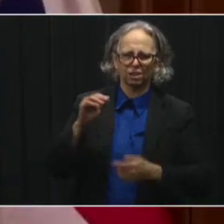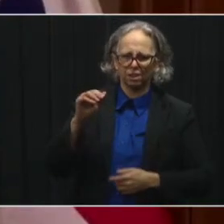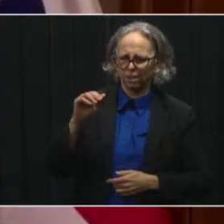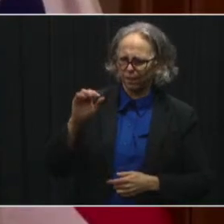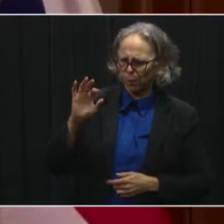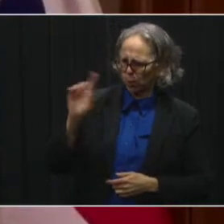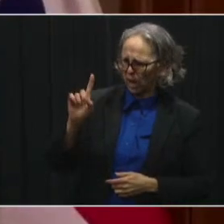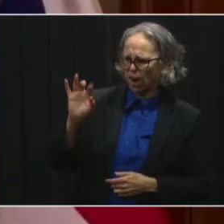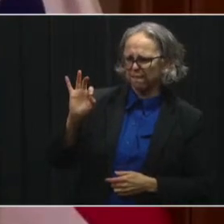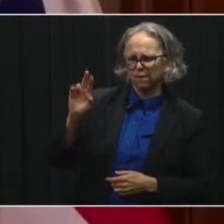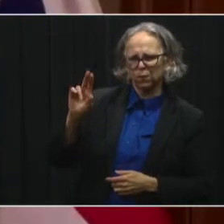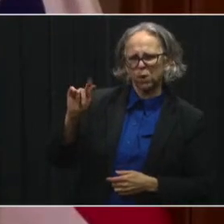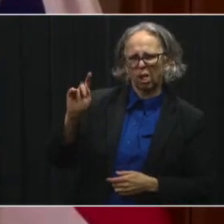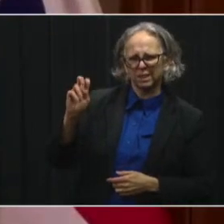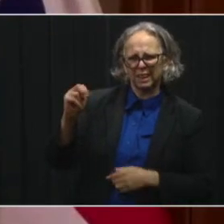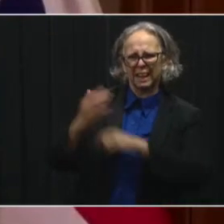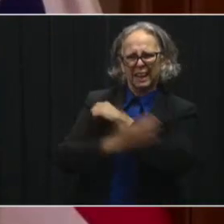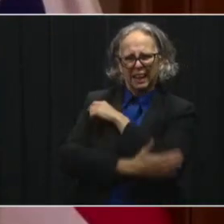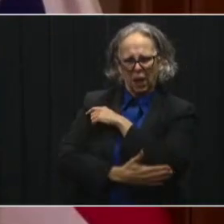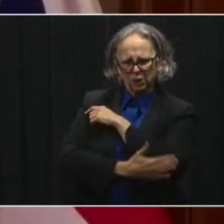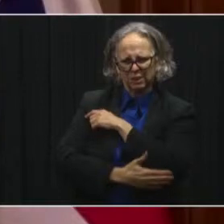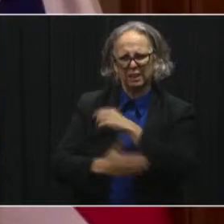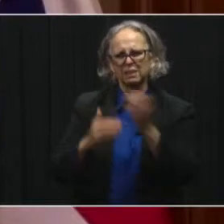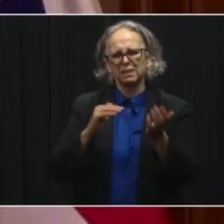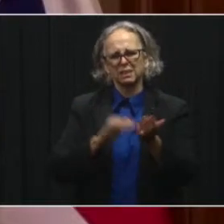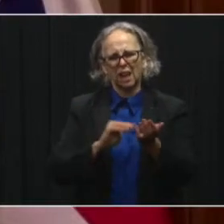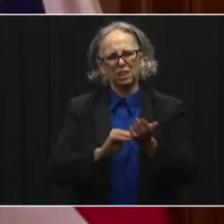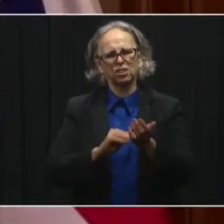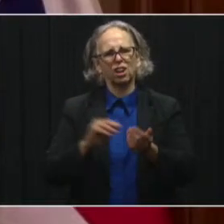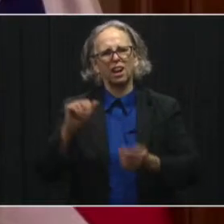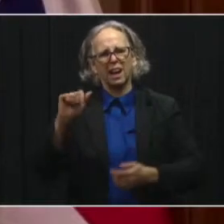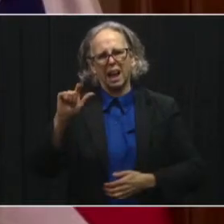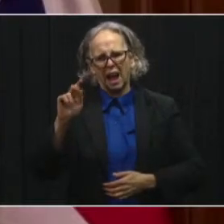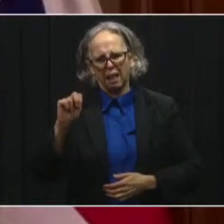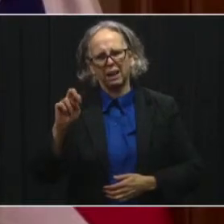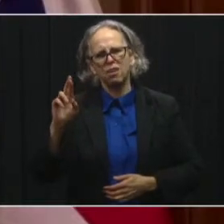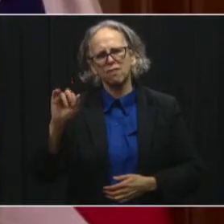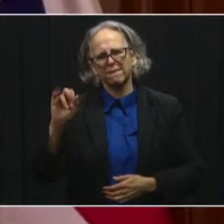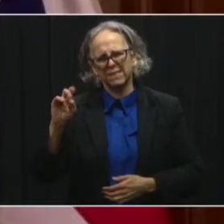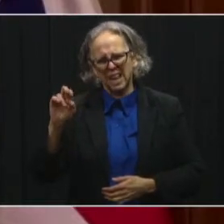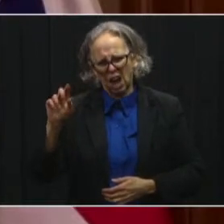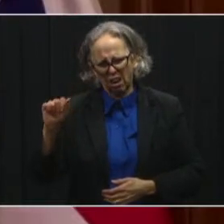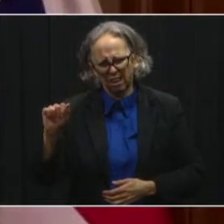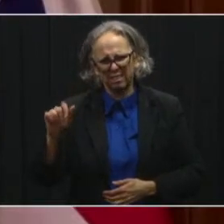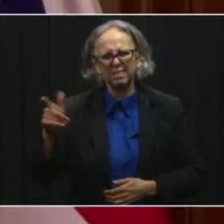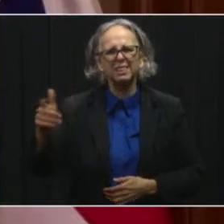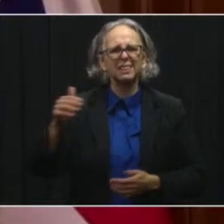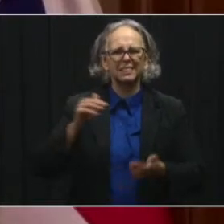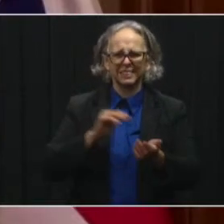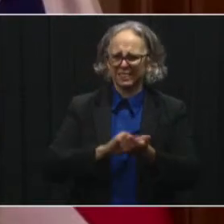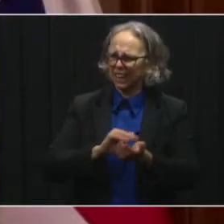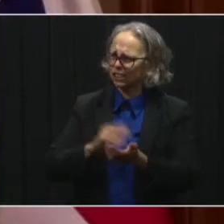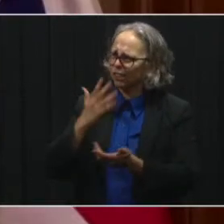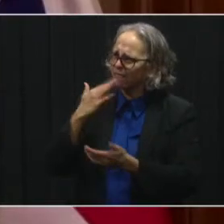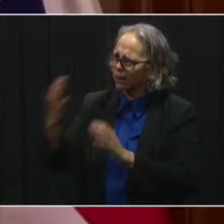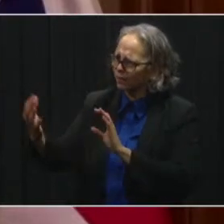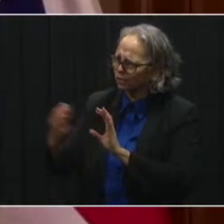Alan Rivera, medical doctor. Doctor, thank you very much for joining us. We appreciate it very much.